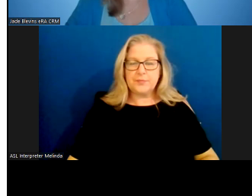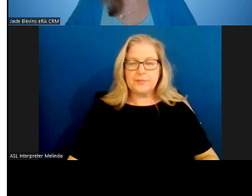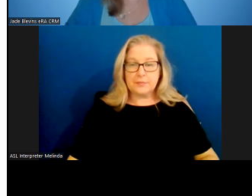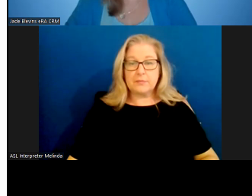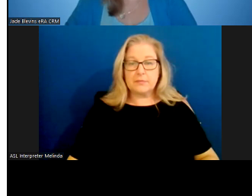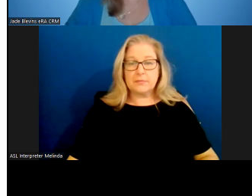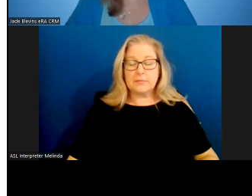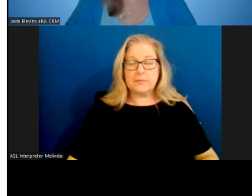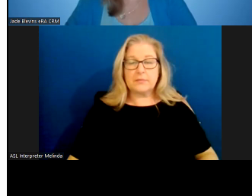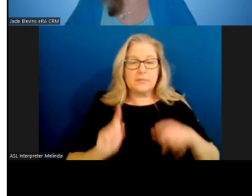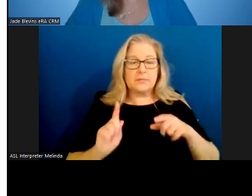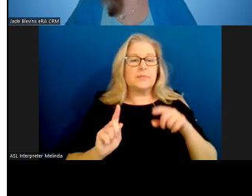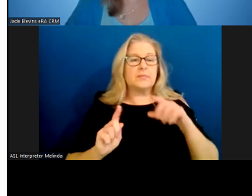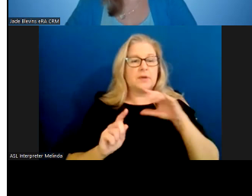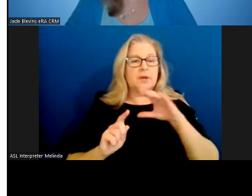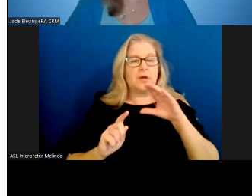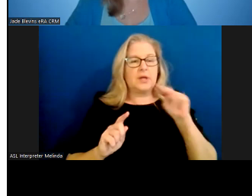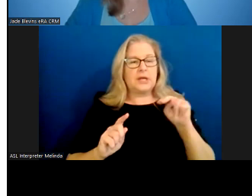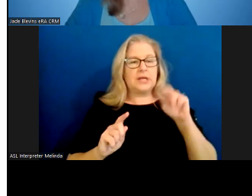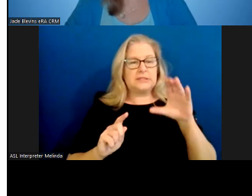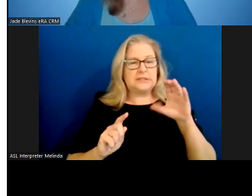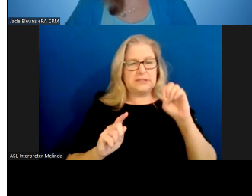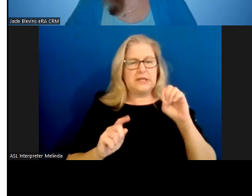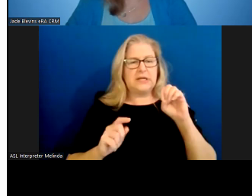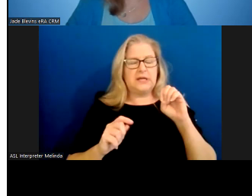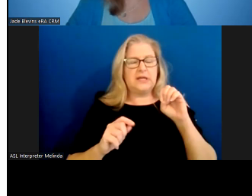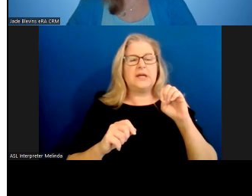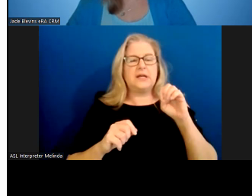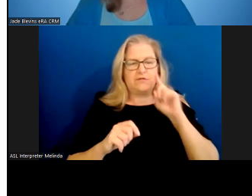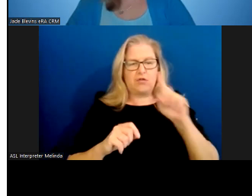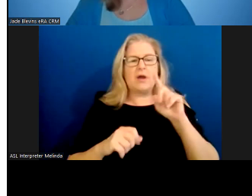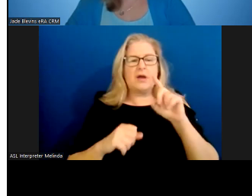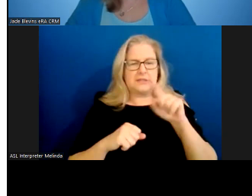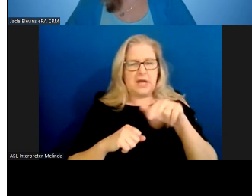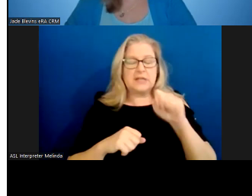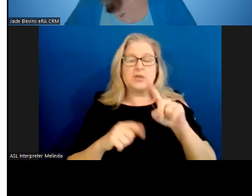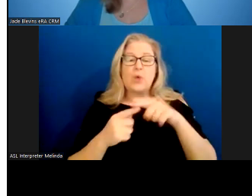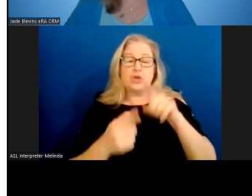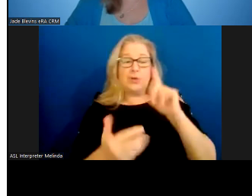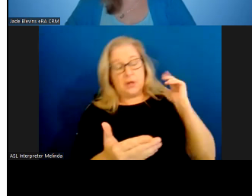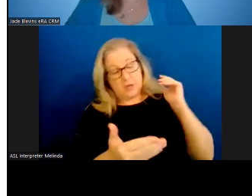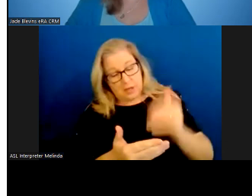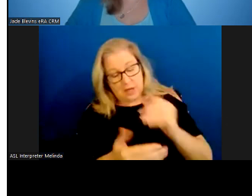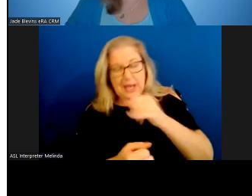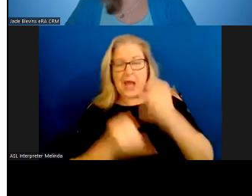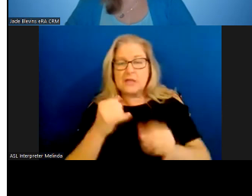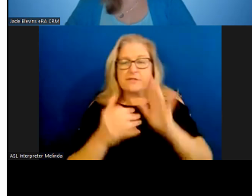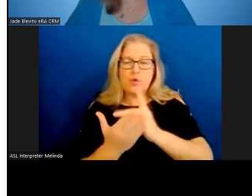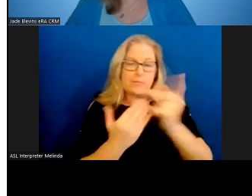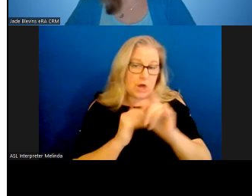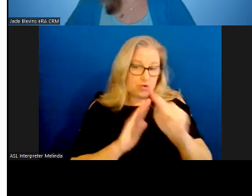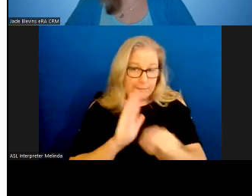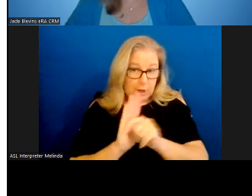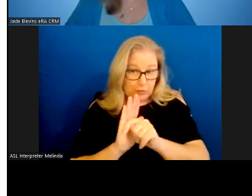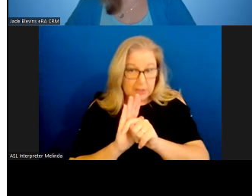no cost extension from status. So the extension link, so when you get to the end of your project period, within